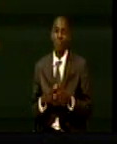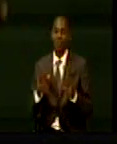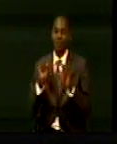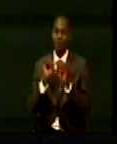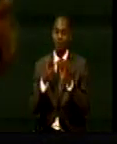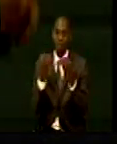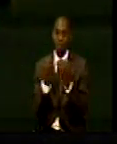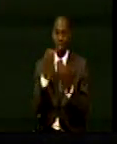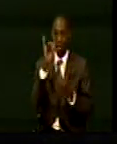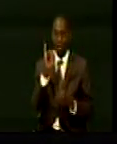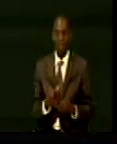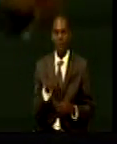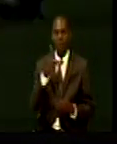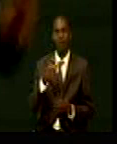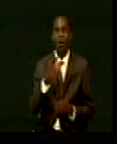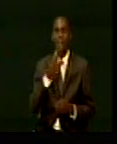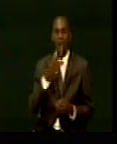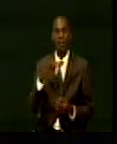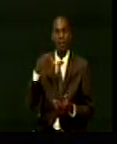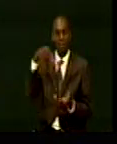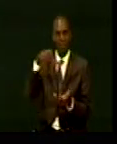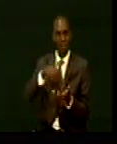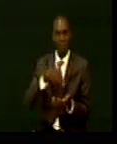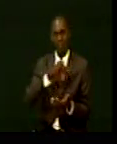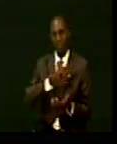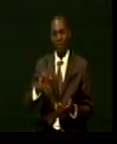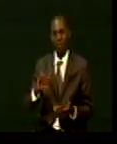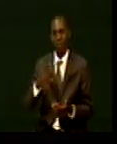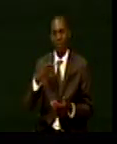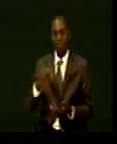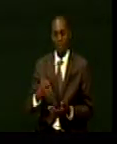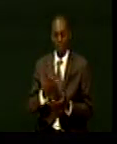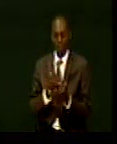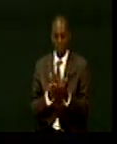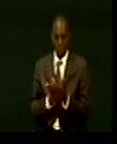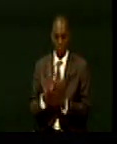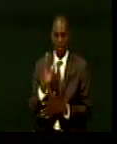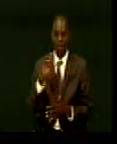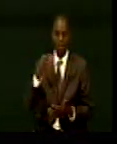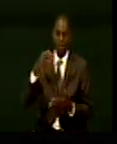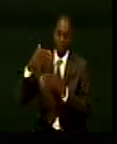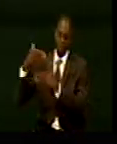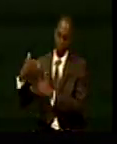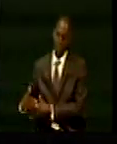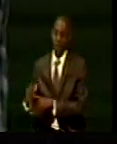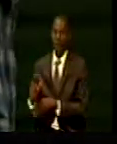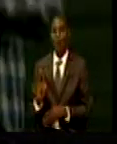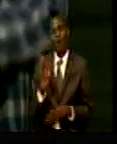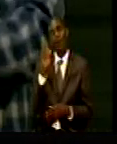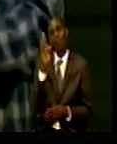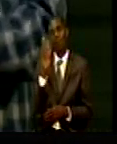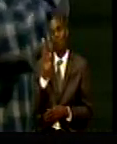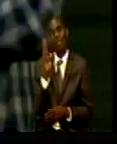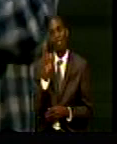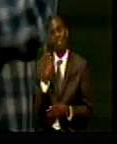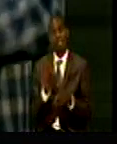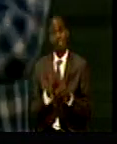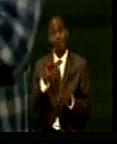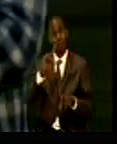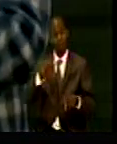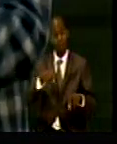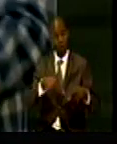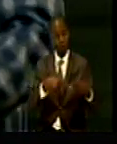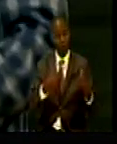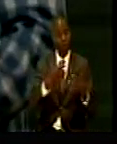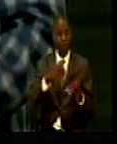the right side up. Socially, as you move around in society, all the